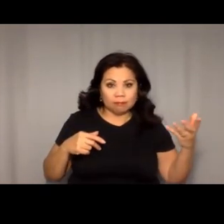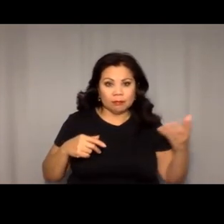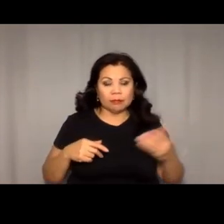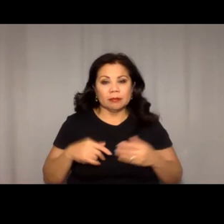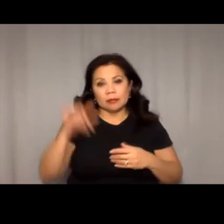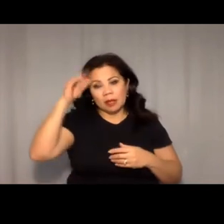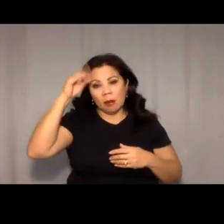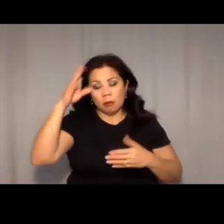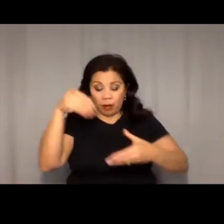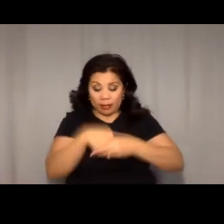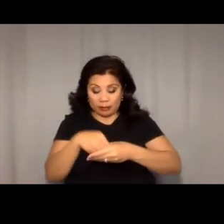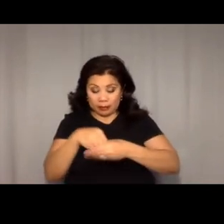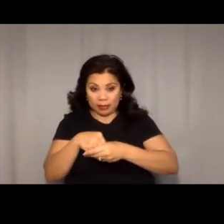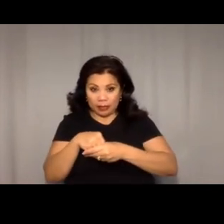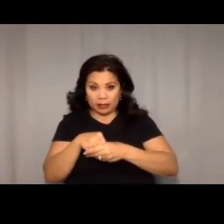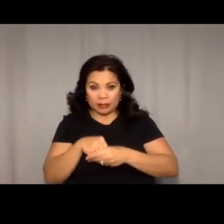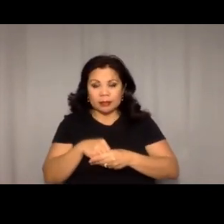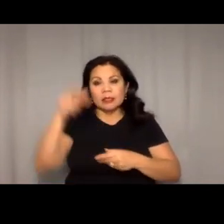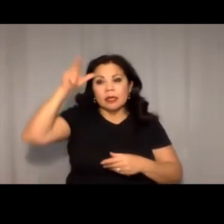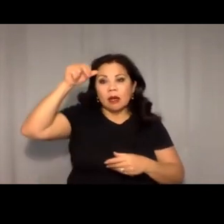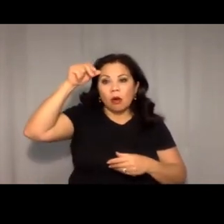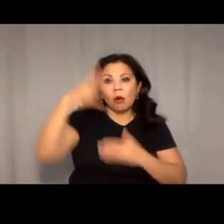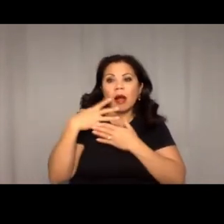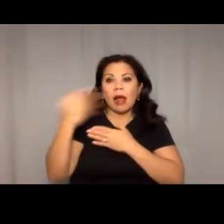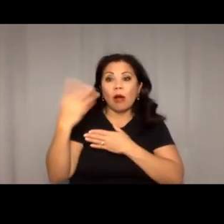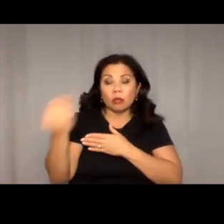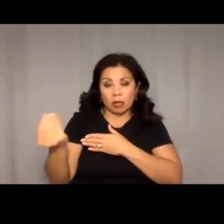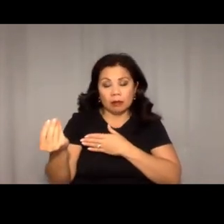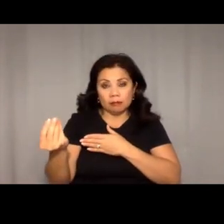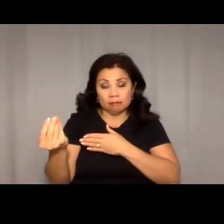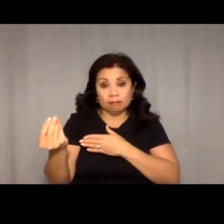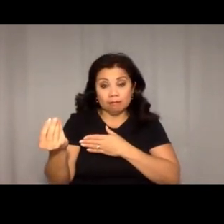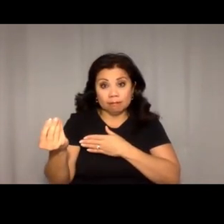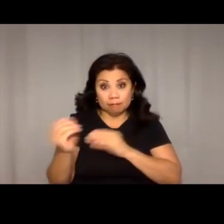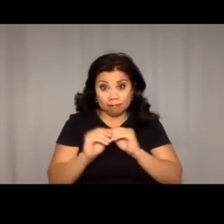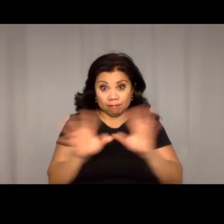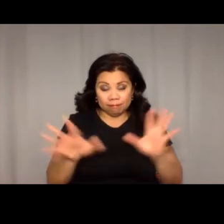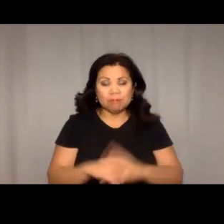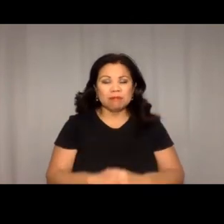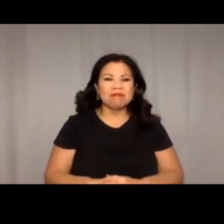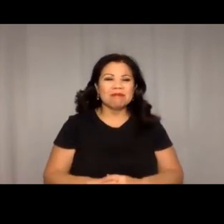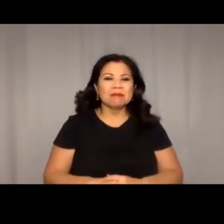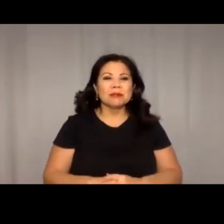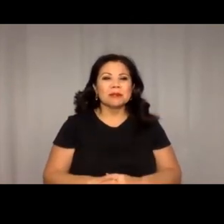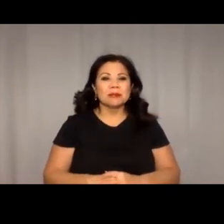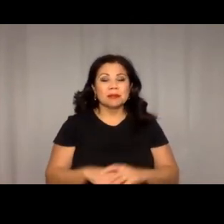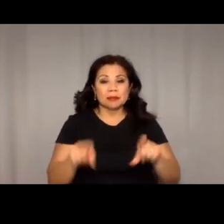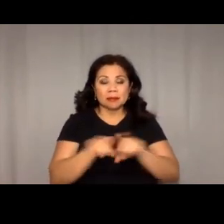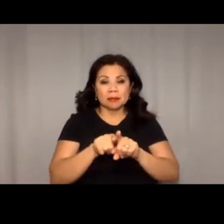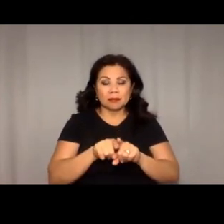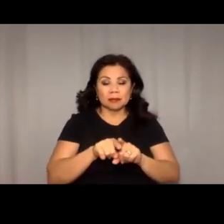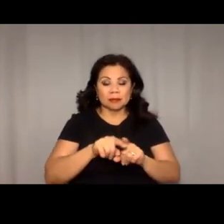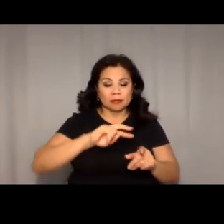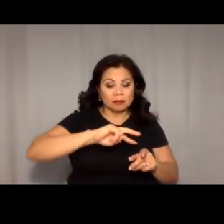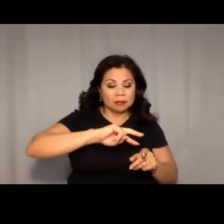goes inside, and the horse goes outside the house. Okay. You can also use your two fingers